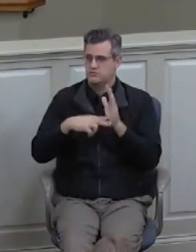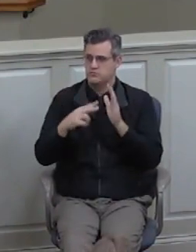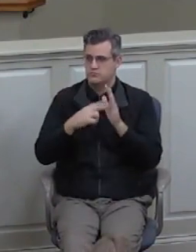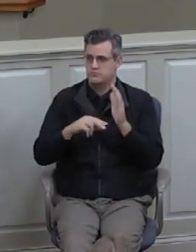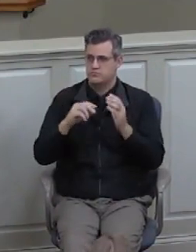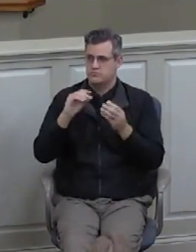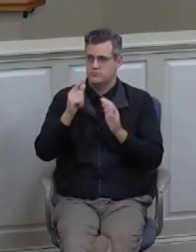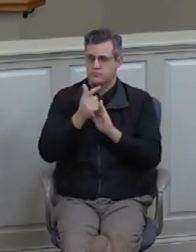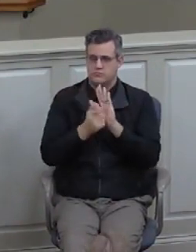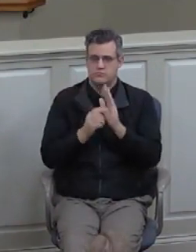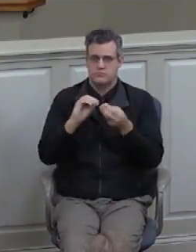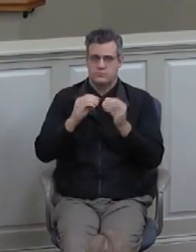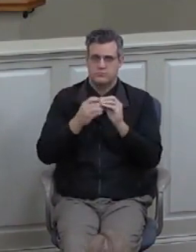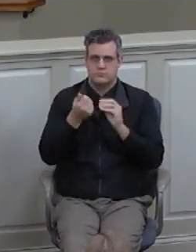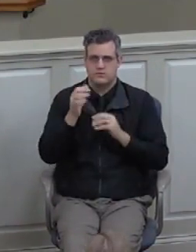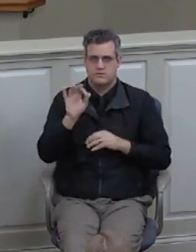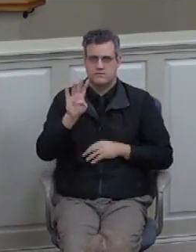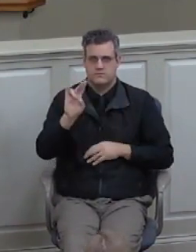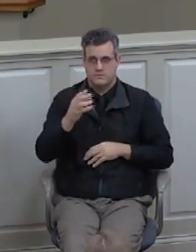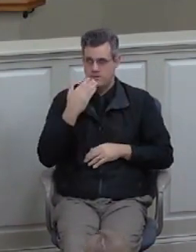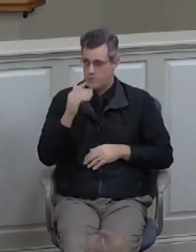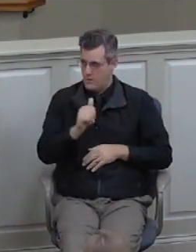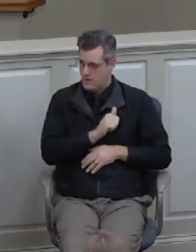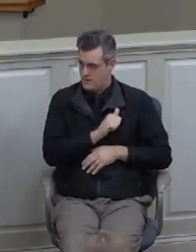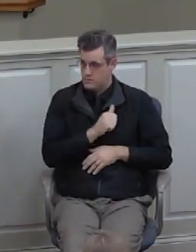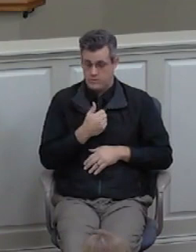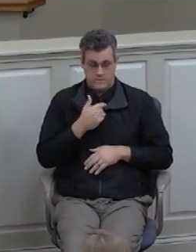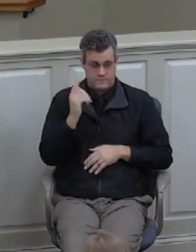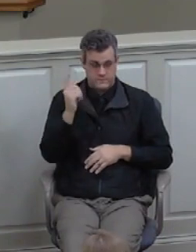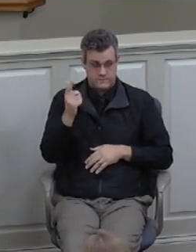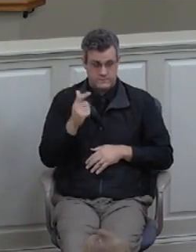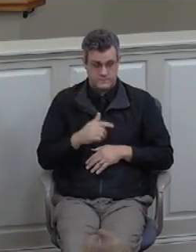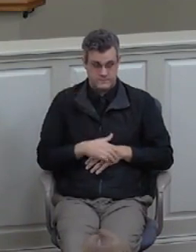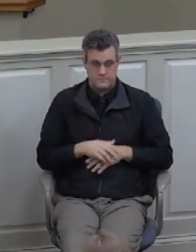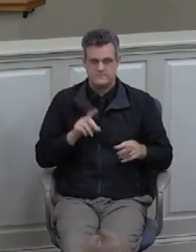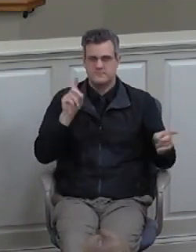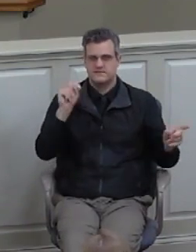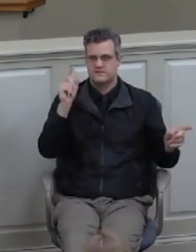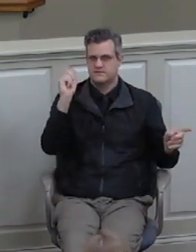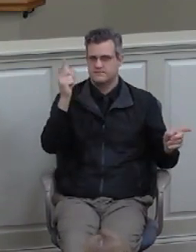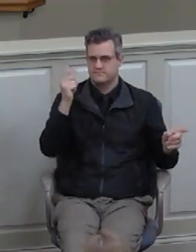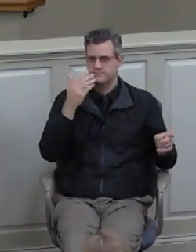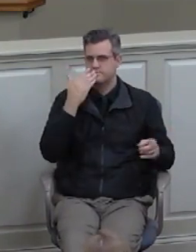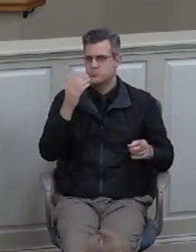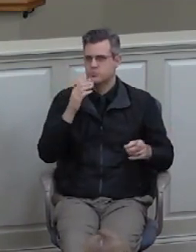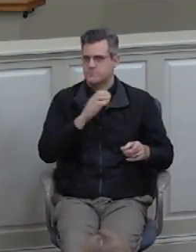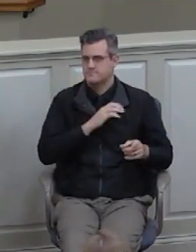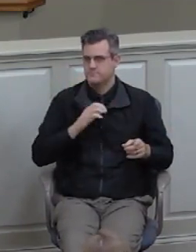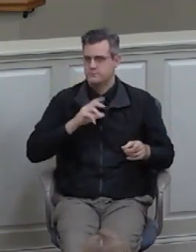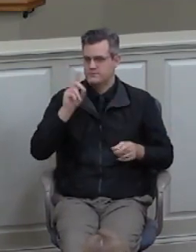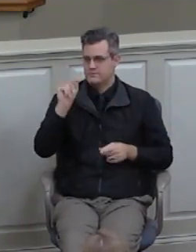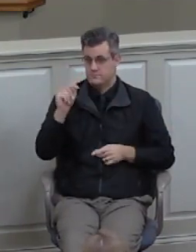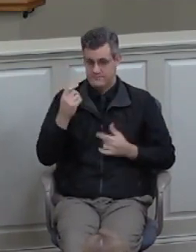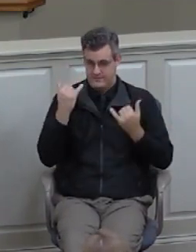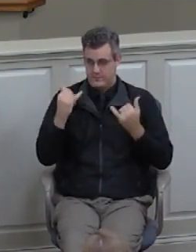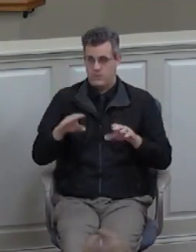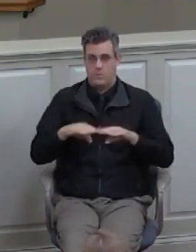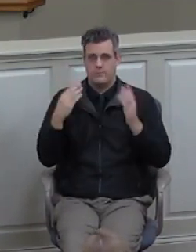number 1947. Thank you, Commissioner Atkins. Is there a second? Second. Thank you, Commissioner Terry. We are in